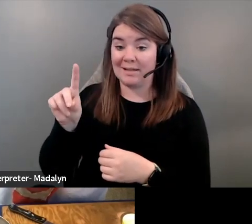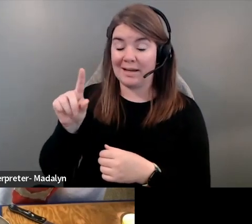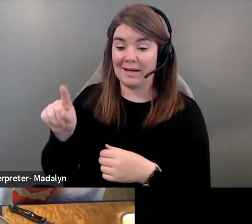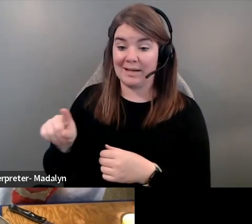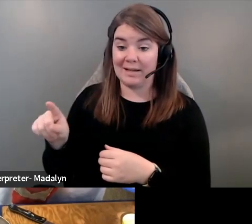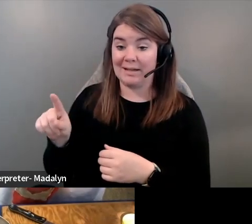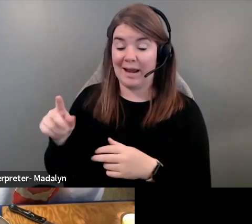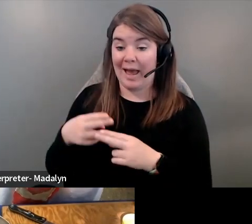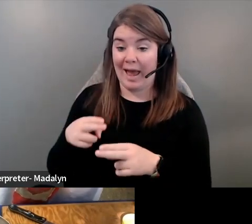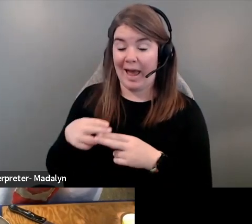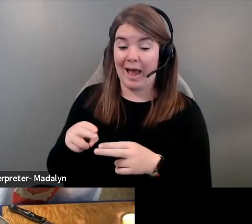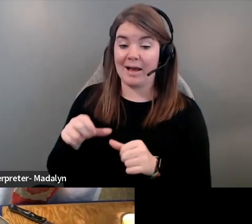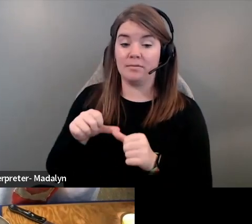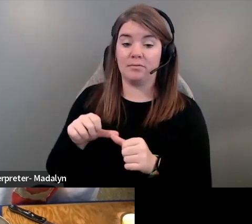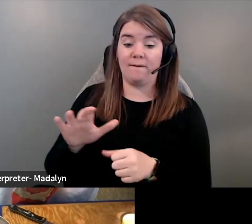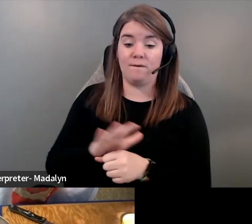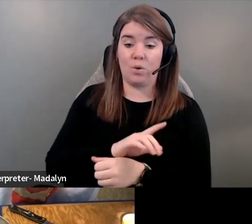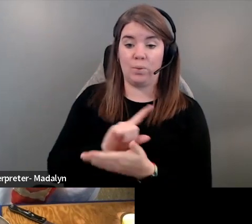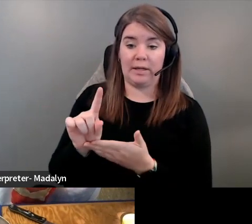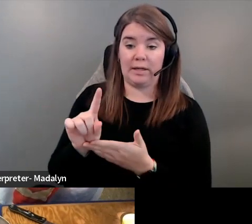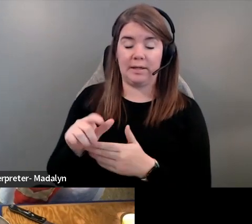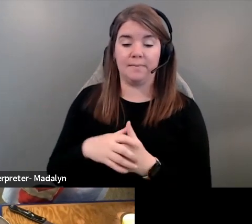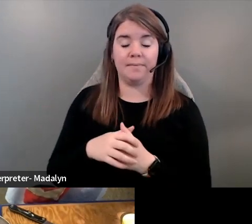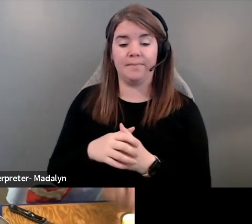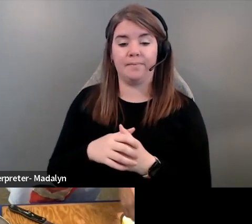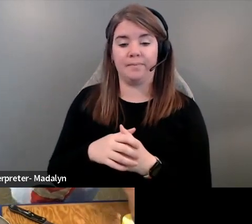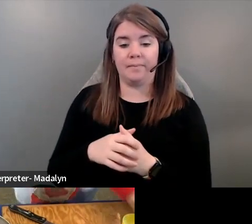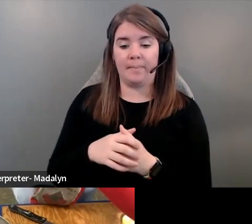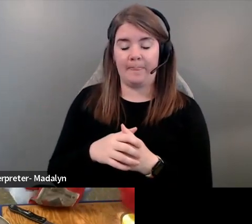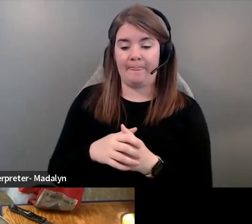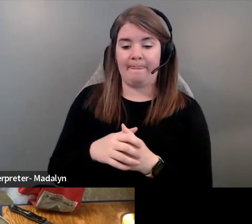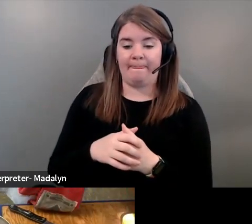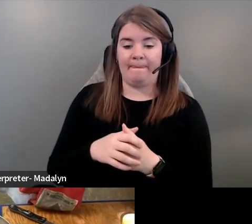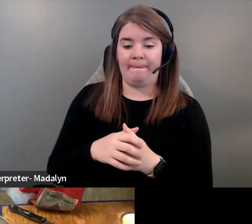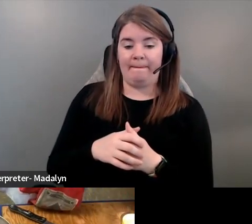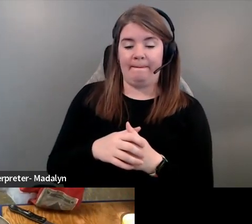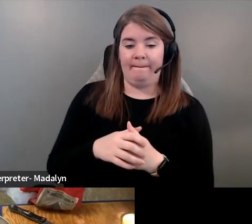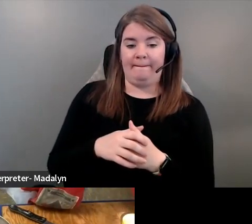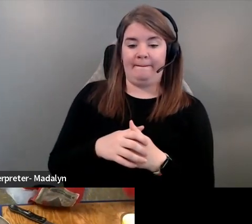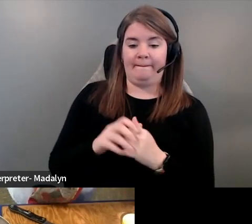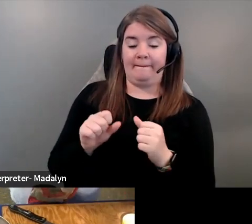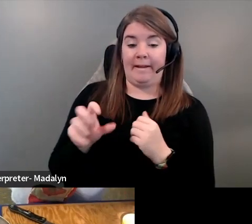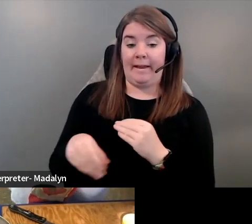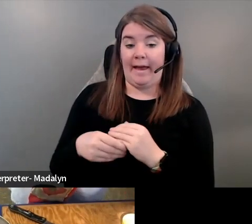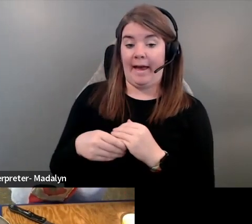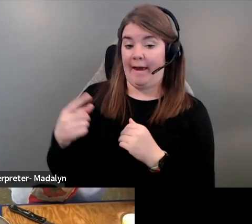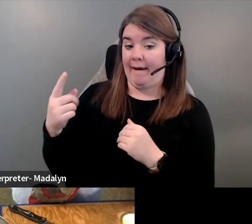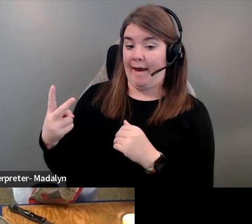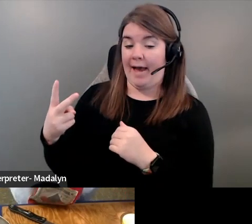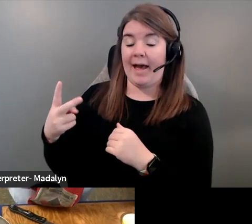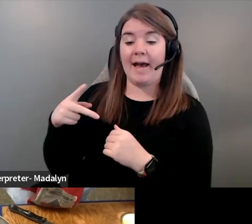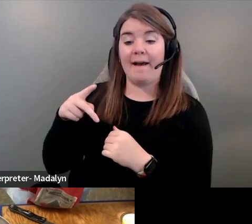other bag, half a bag of rice, and add that to it along with the other half of your frozen peas and